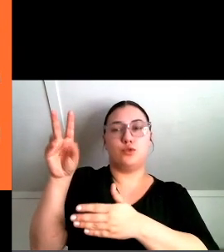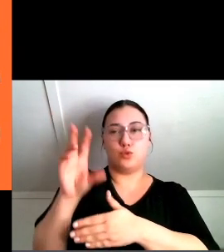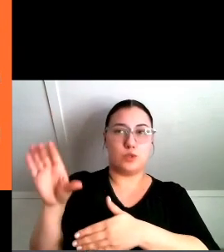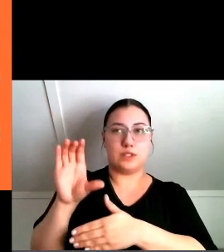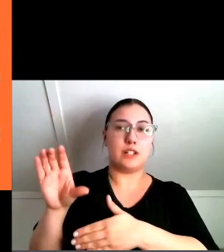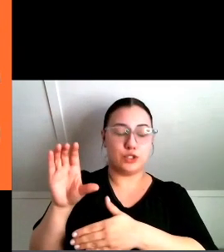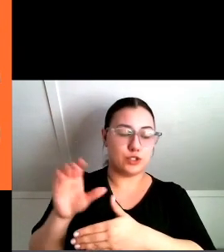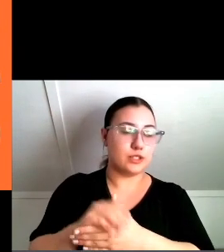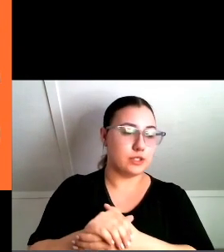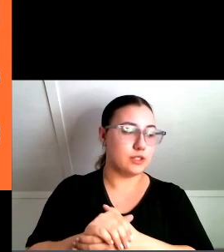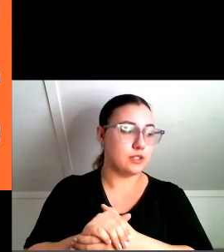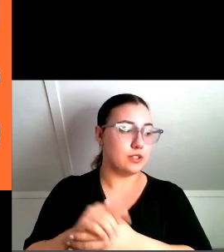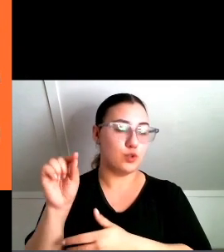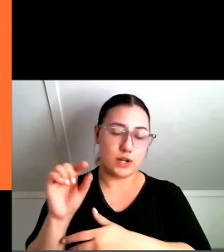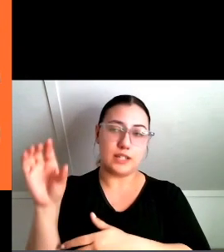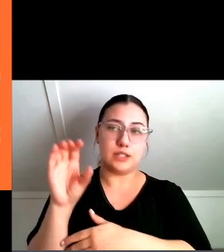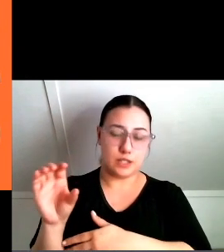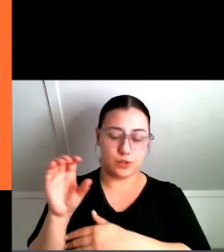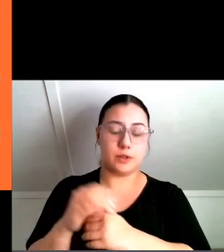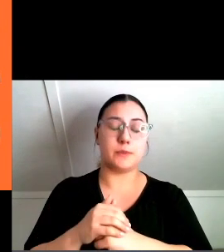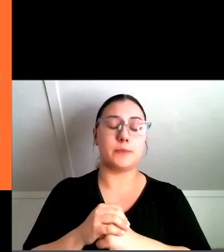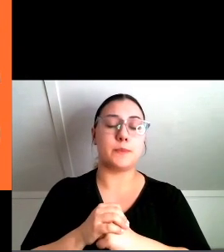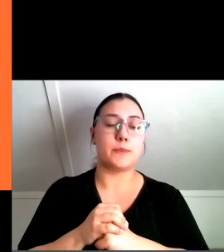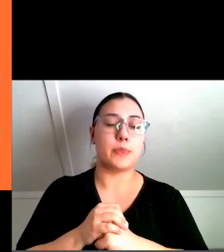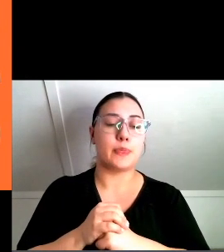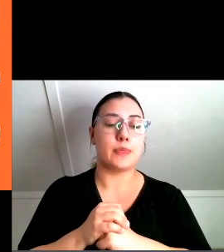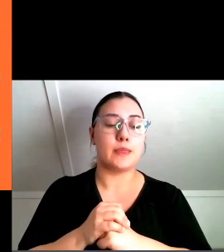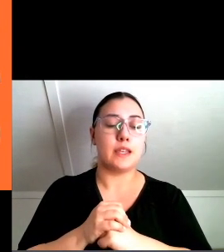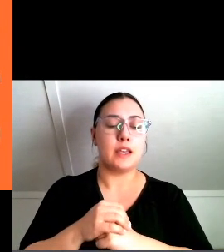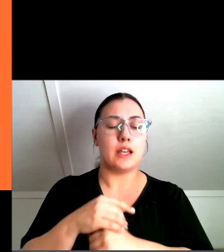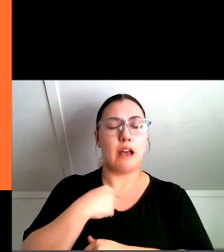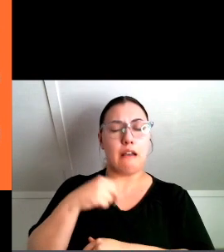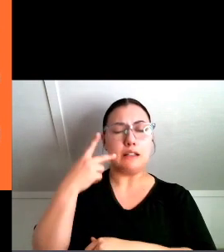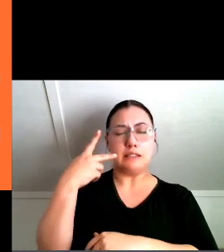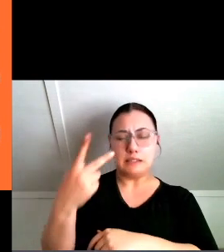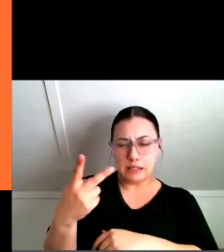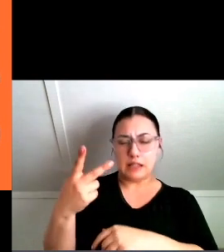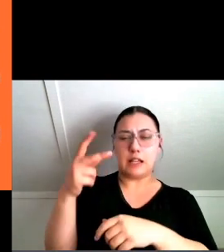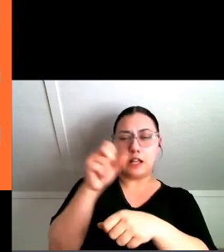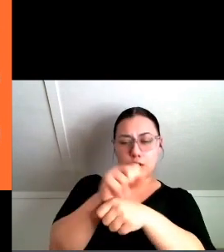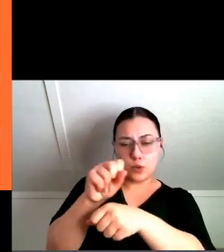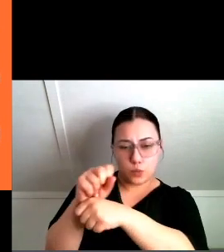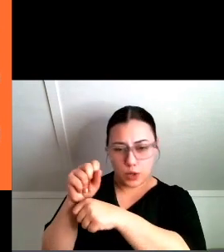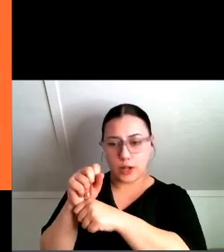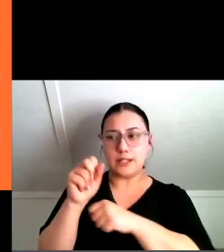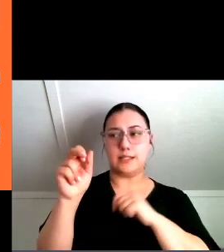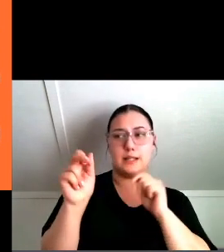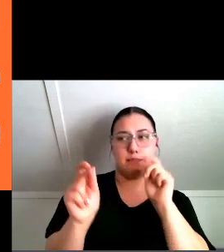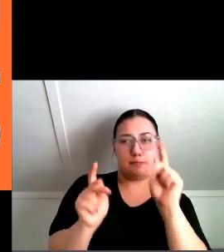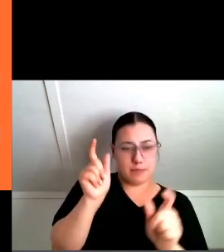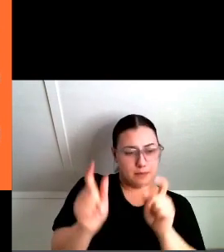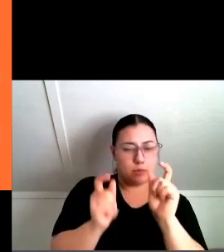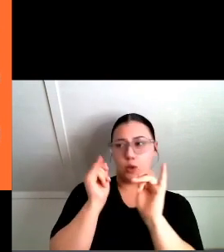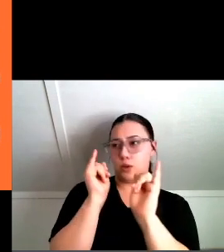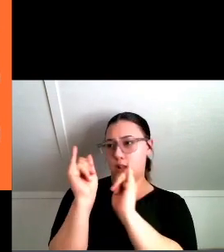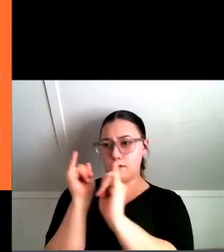in the work and the words of people who are interviewed in Every Tongue Got to Confess. So I can go back and see like, oh, I see a similar set of